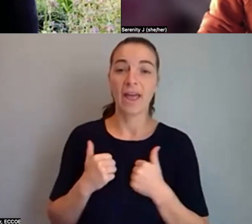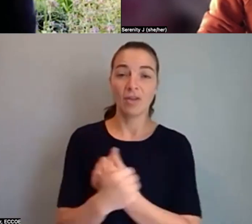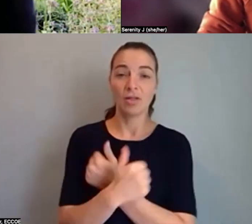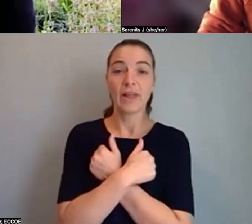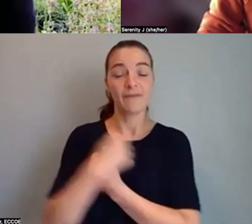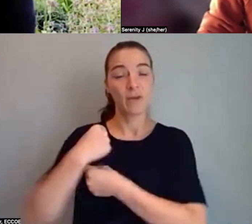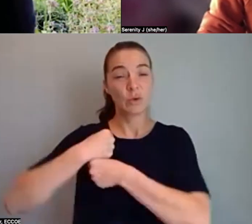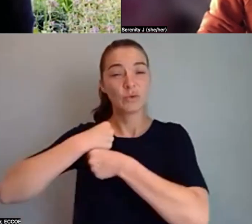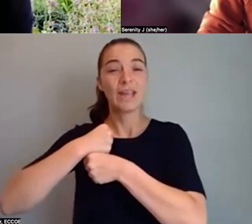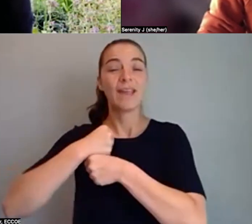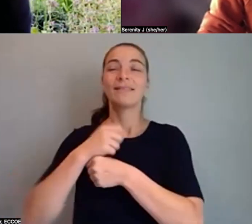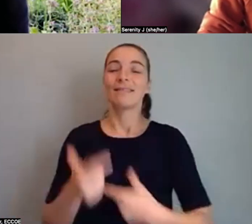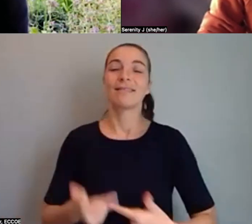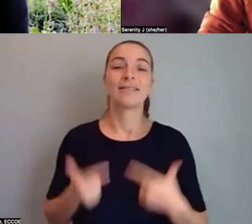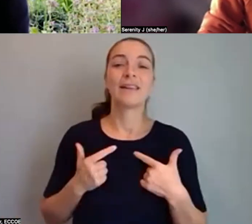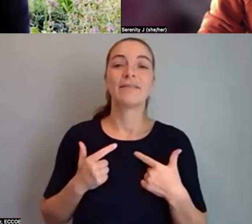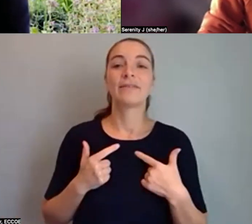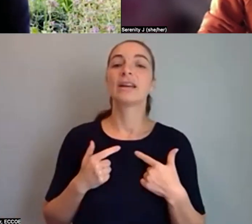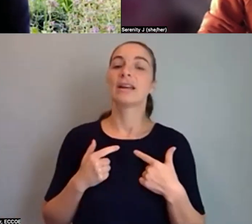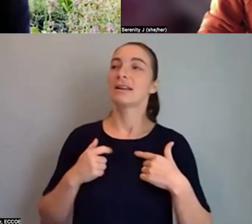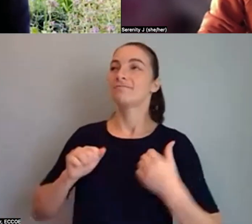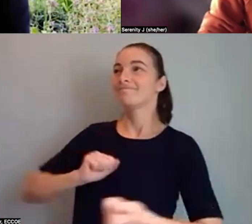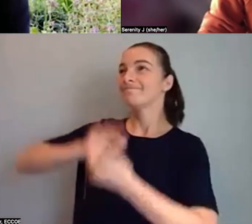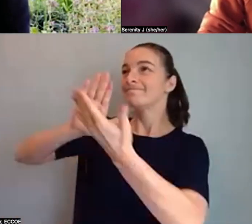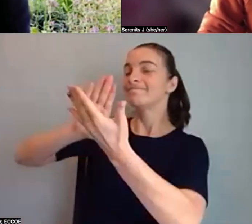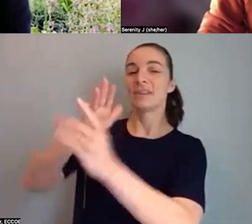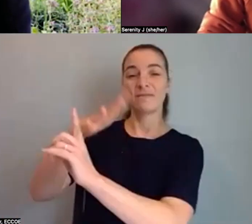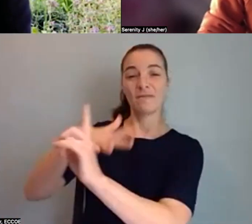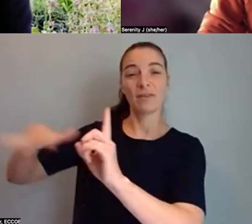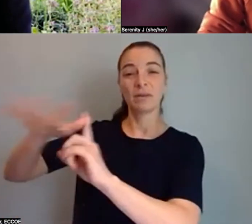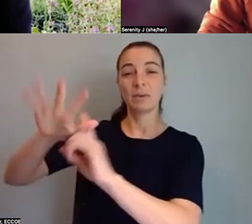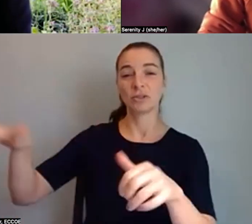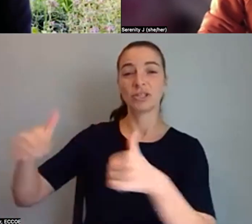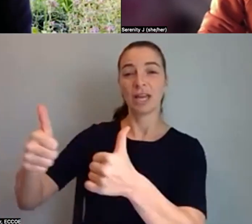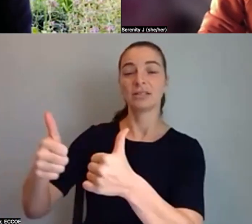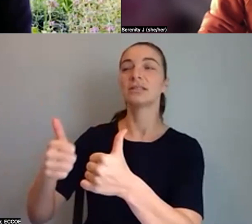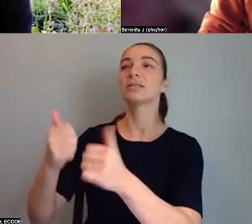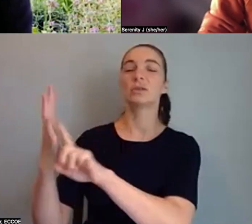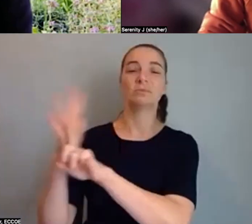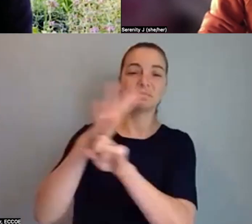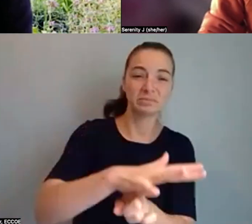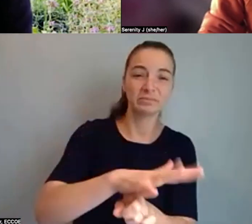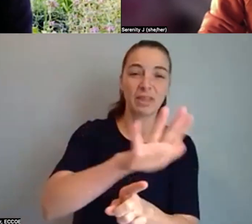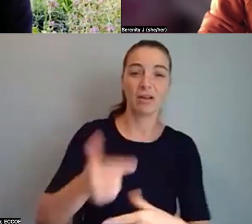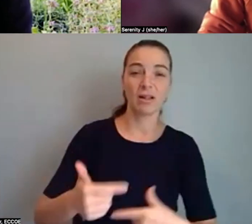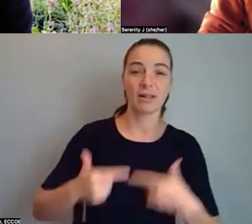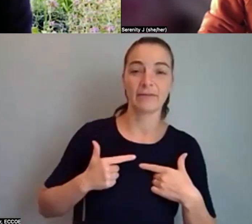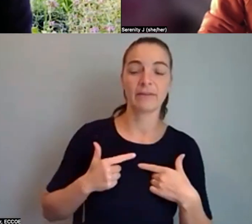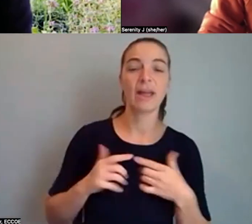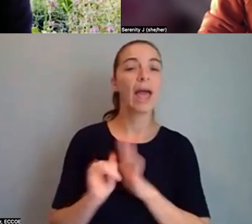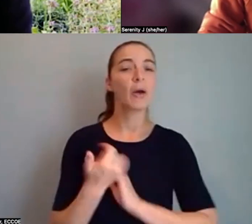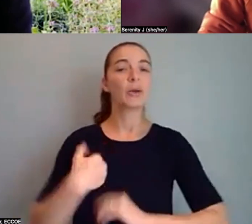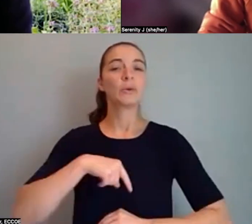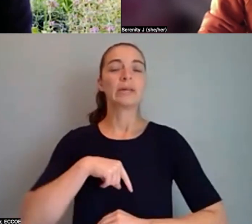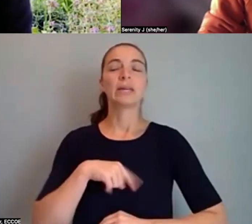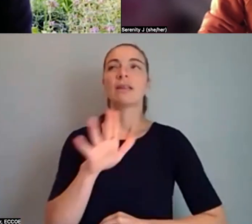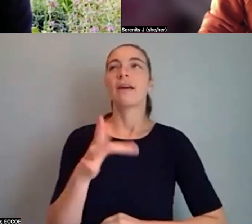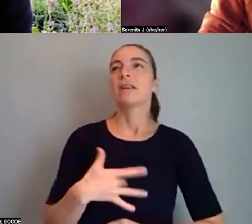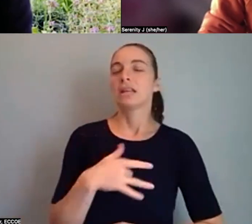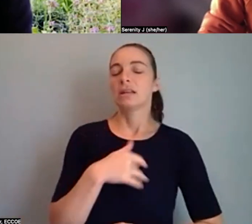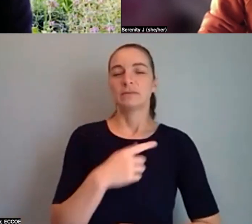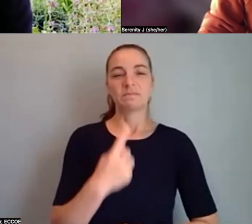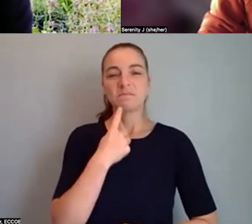challenges the very conditions of life itself. How do we transcend bitterness and cynicism and embrace love,